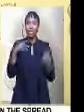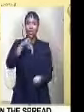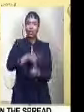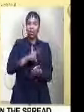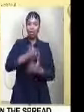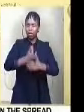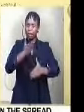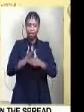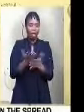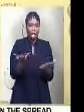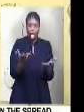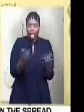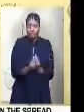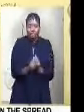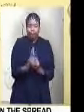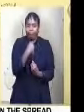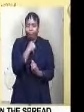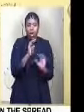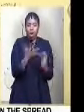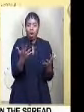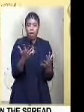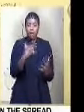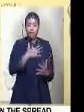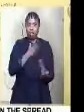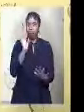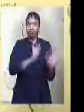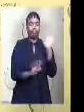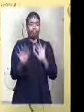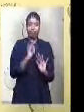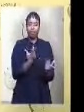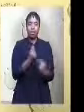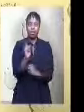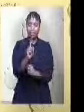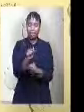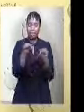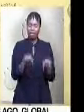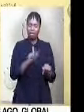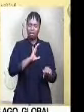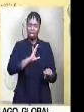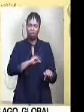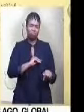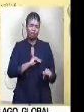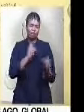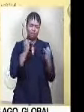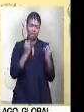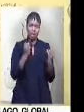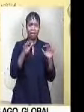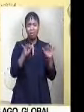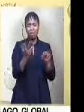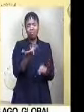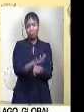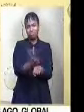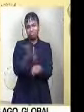deal with the pandemic. The devastating effect of this is that many people have died.